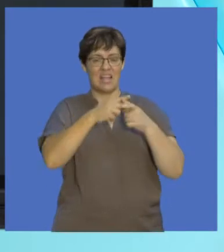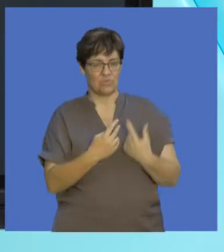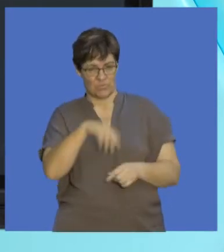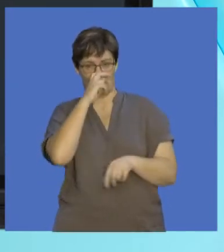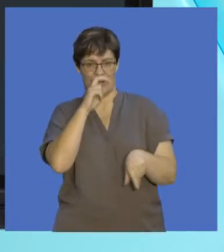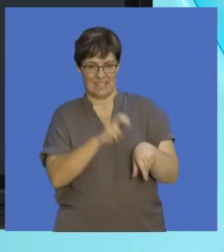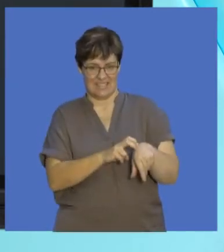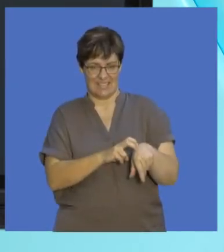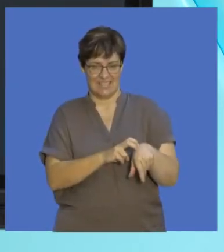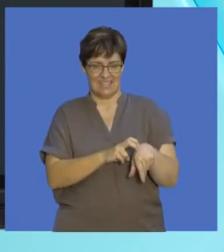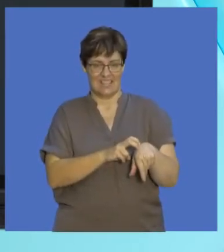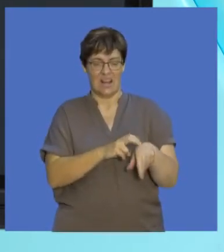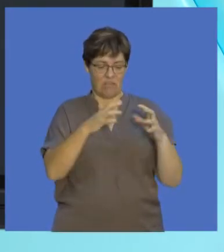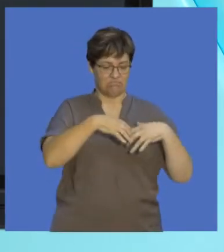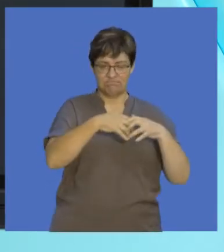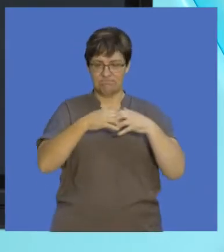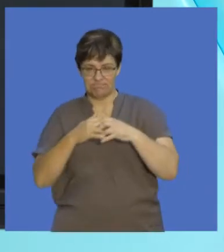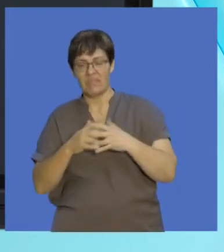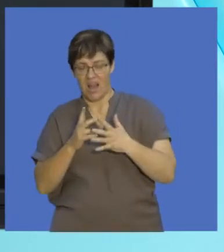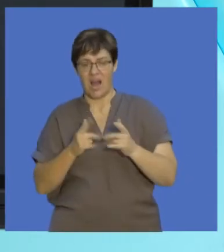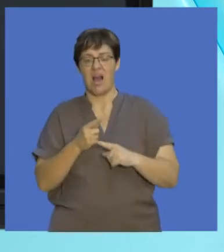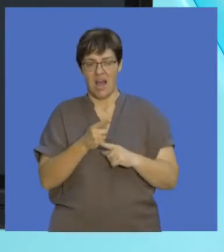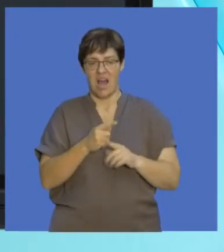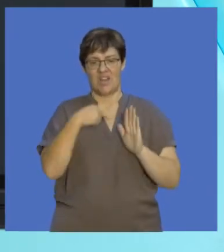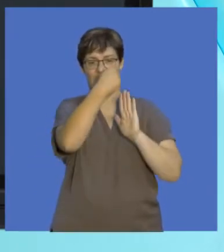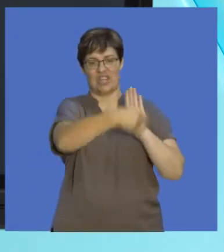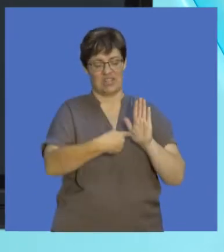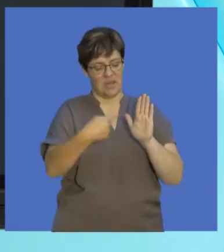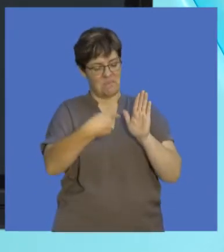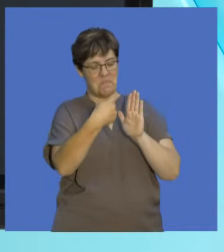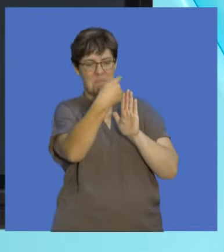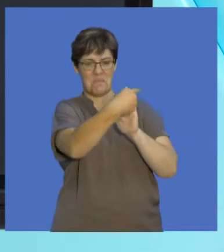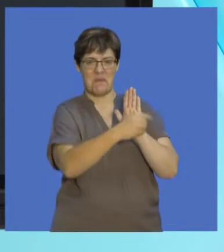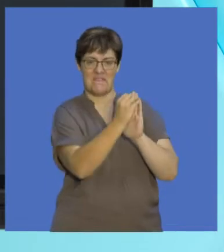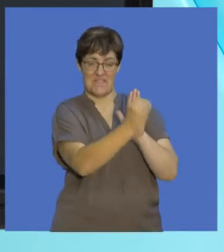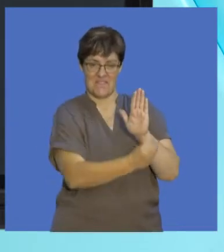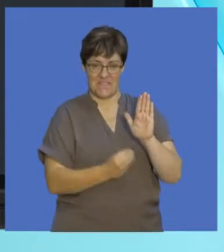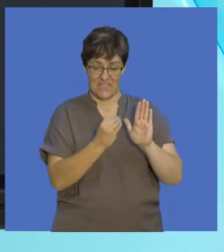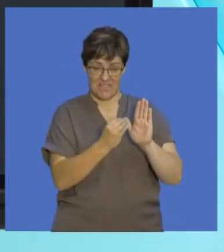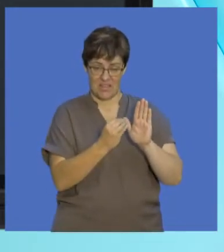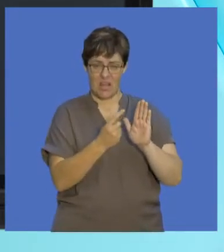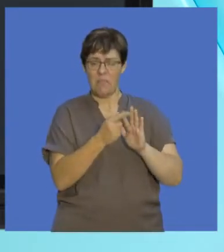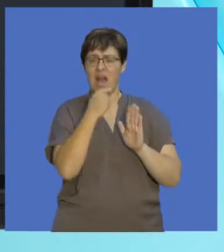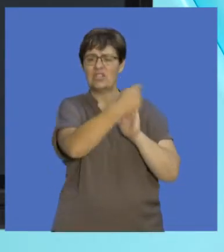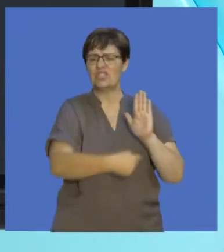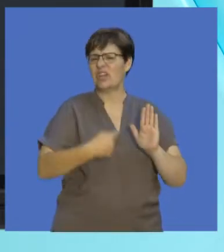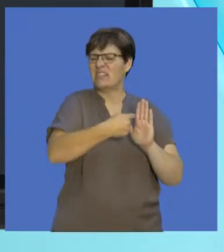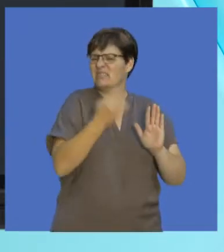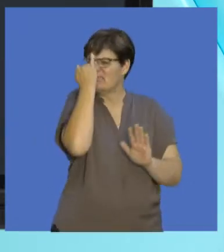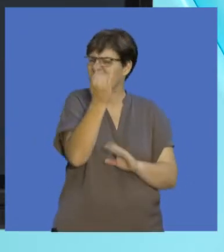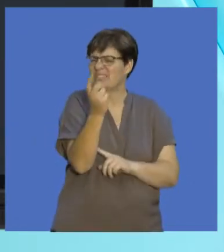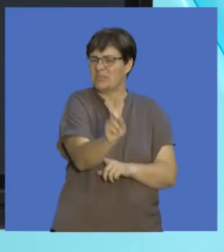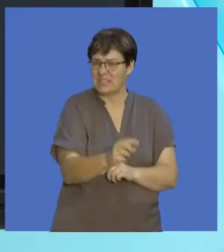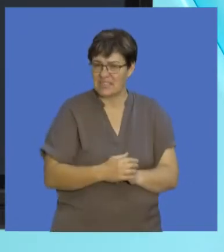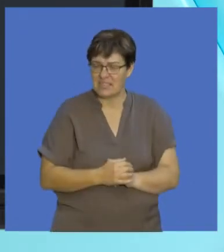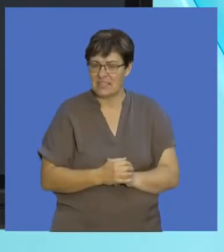or certain components that make up that electric circuit. But the main idea behind a circuit is just to say to us